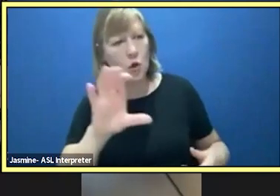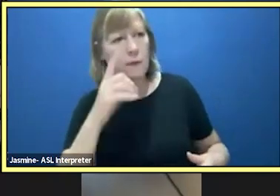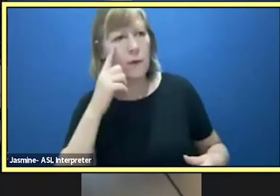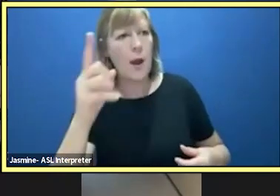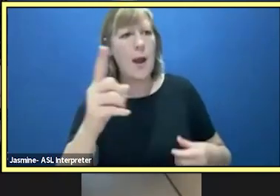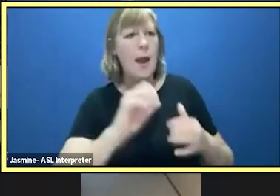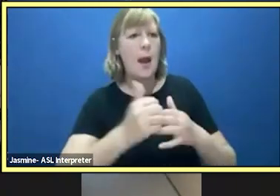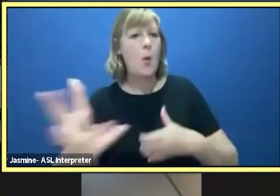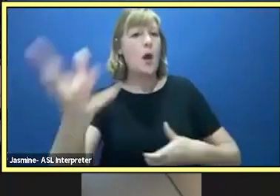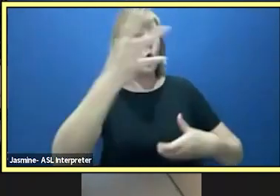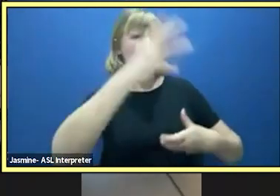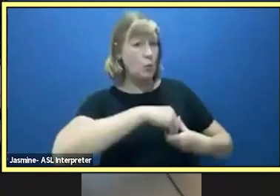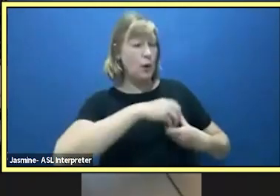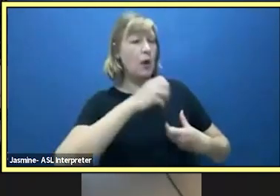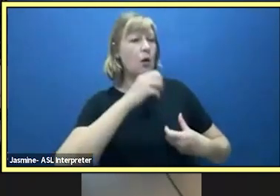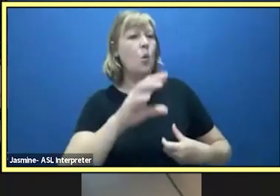okay, thanks.